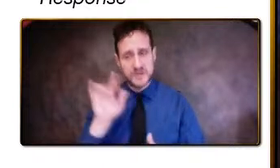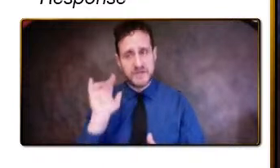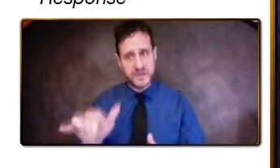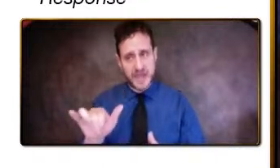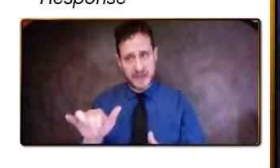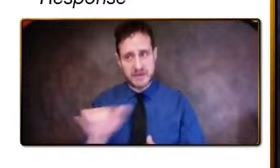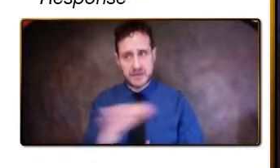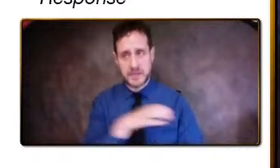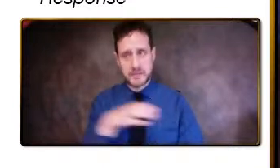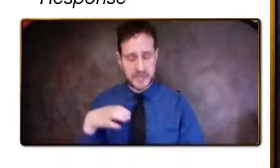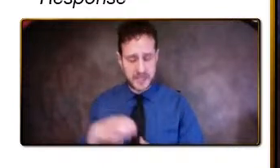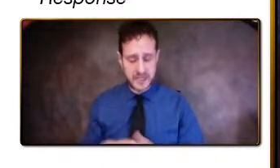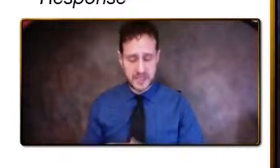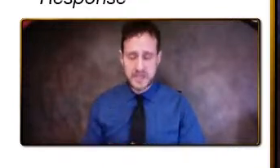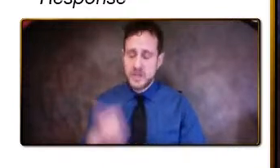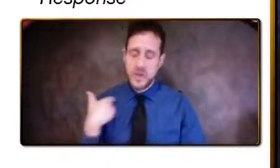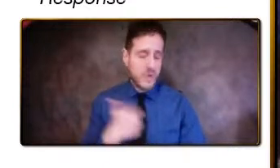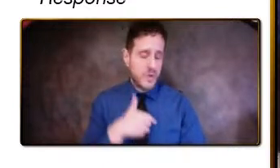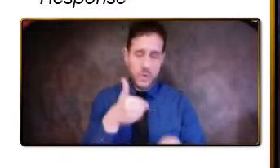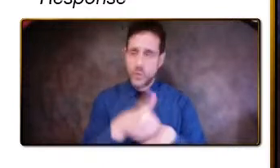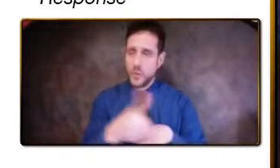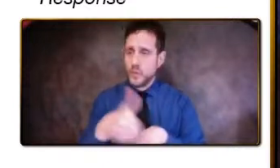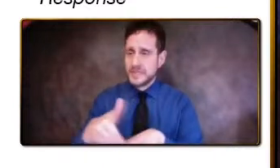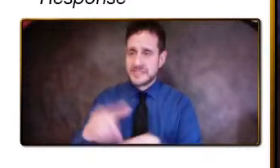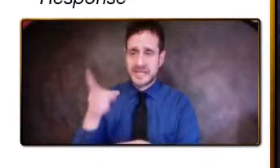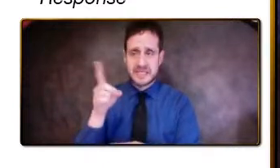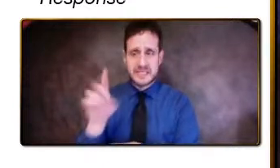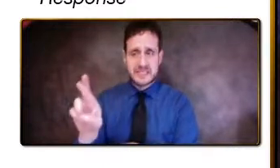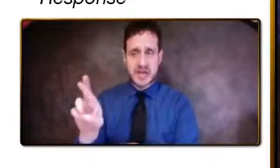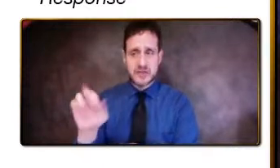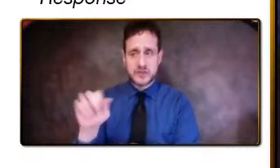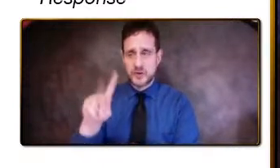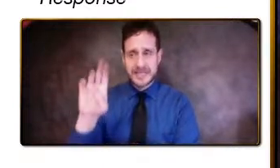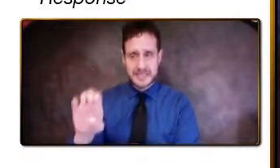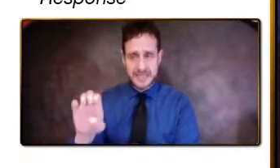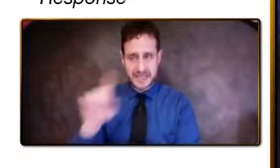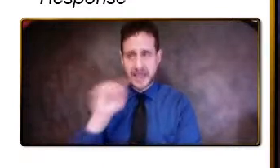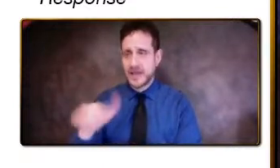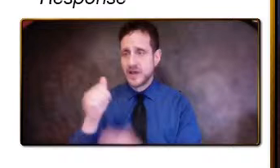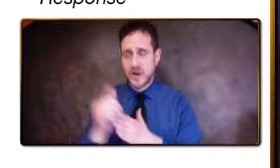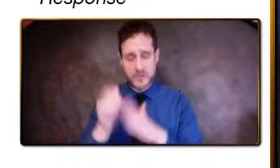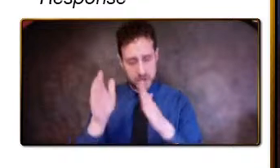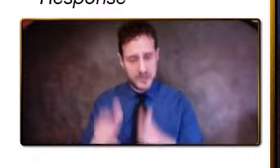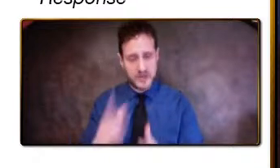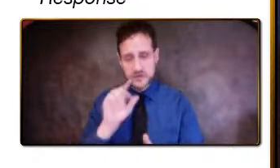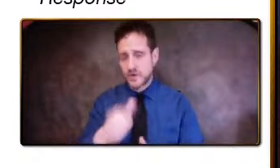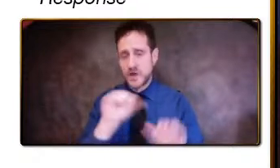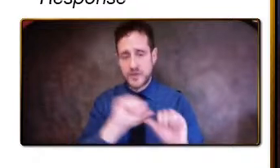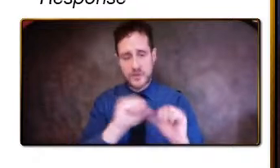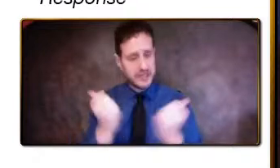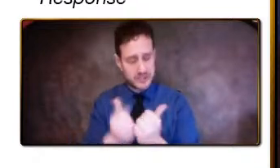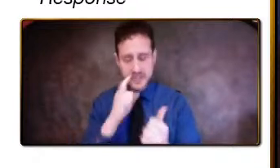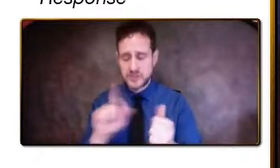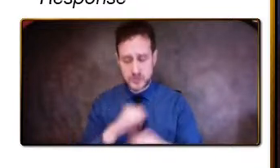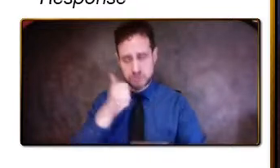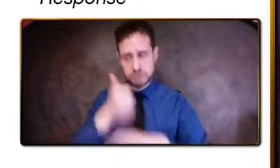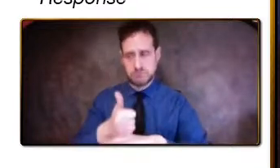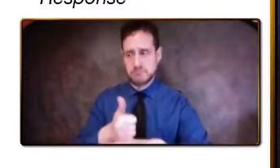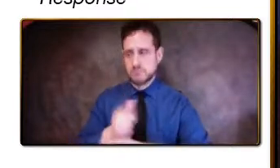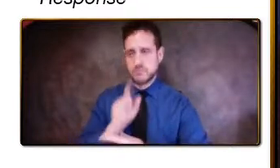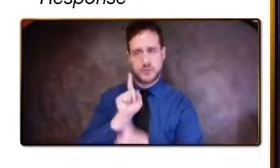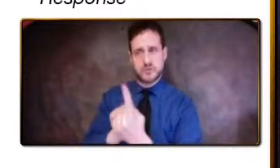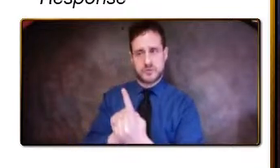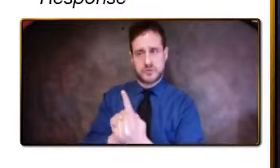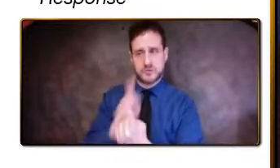commission, and we sent Dr. Zike and leaders of our other agencies to appear before the commission.